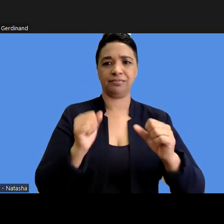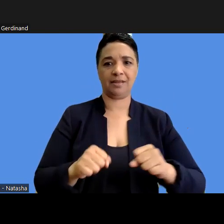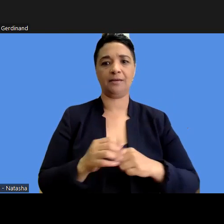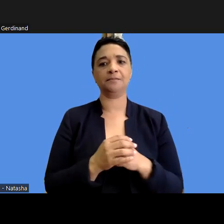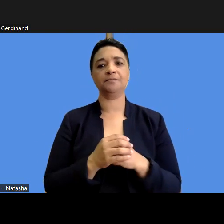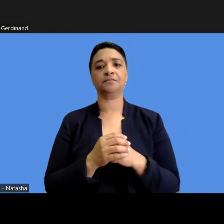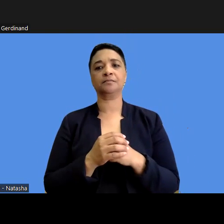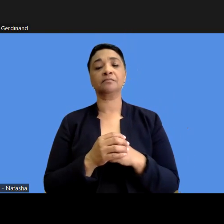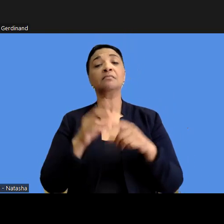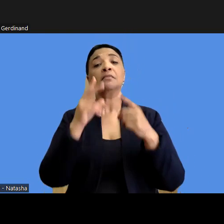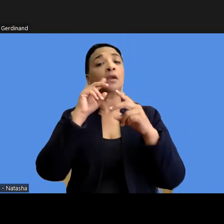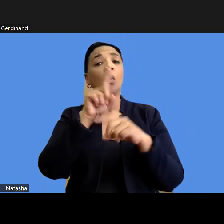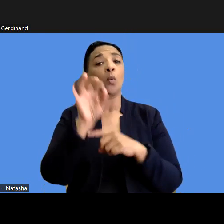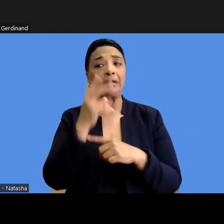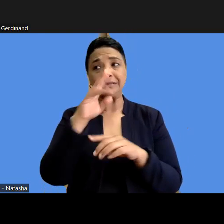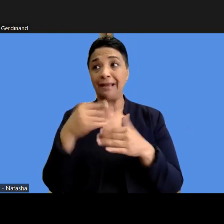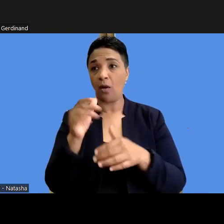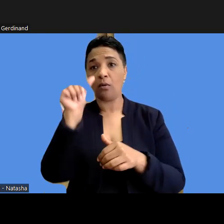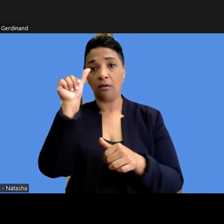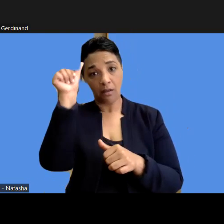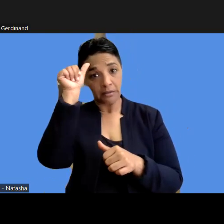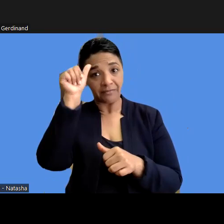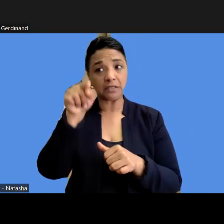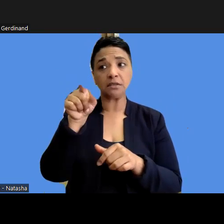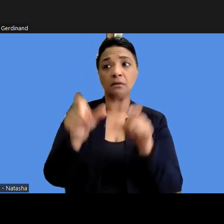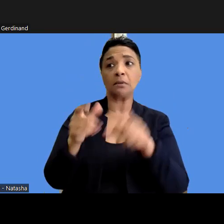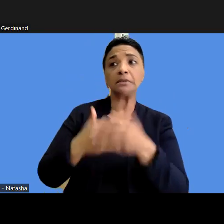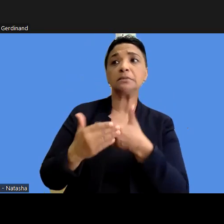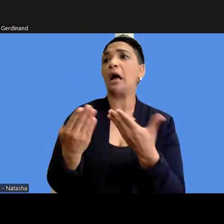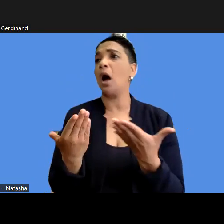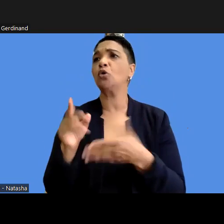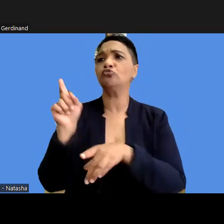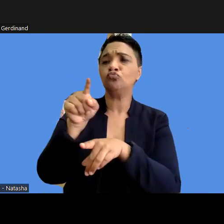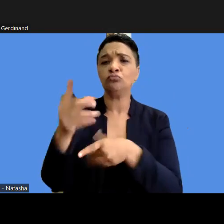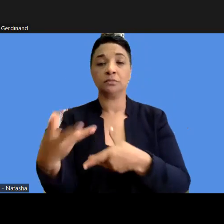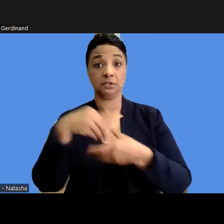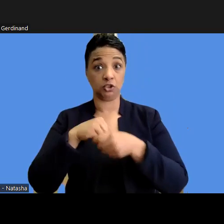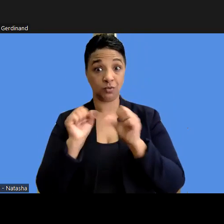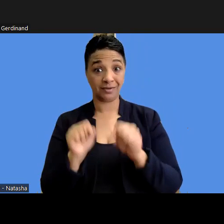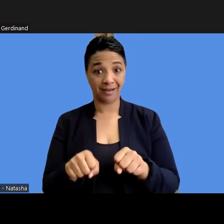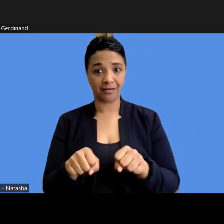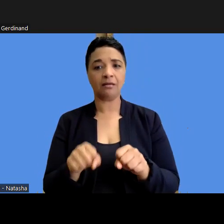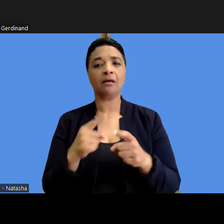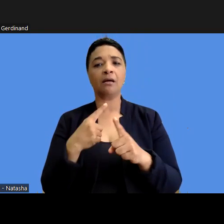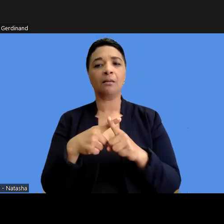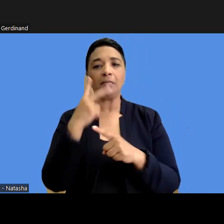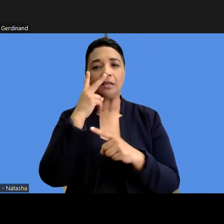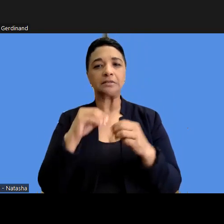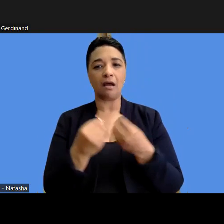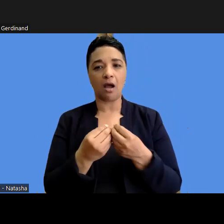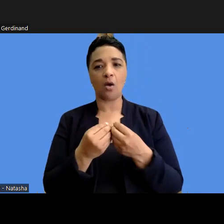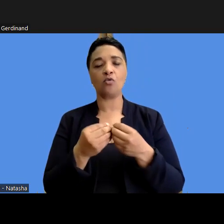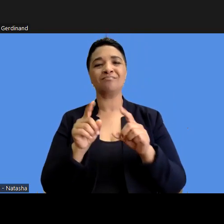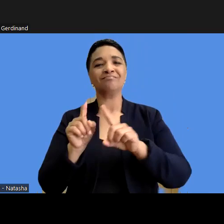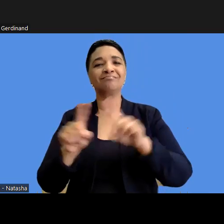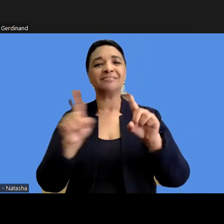Afghanistan, and engagement and inputs on HNRP process, revise